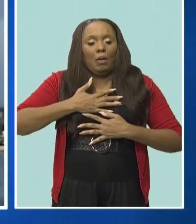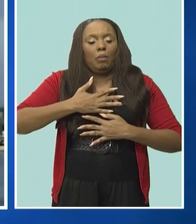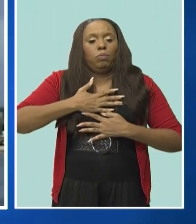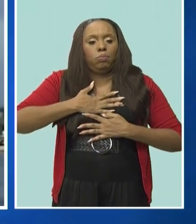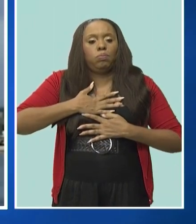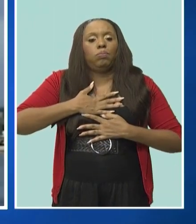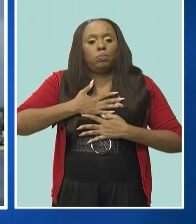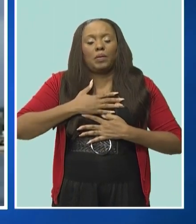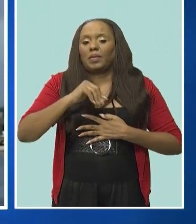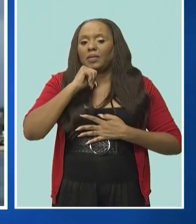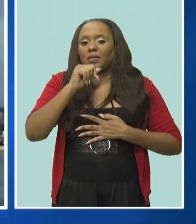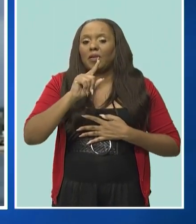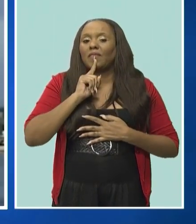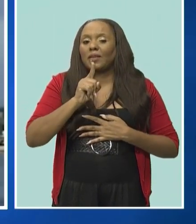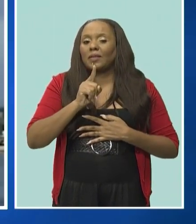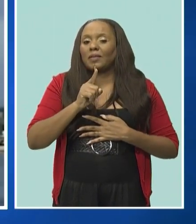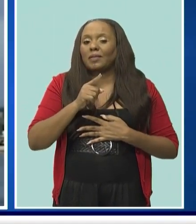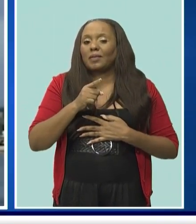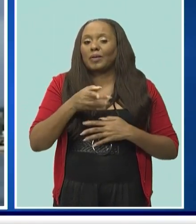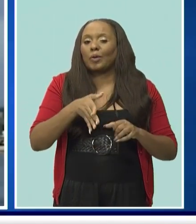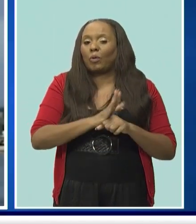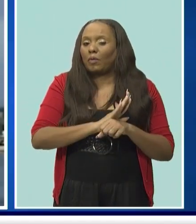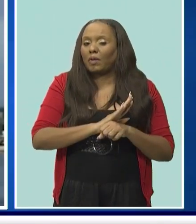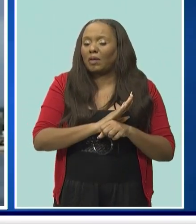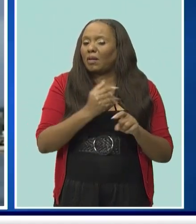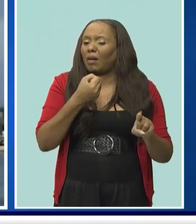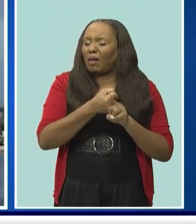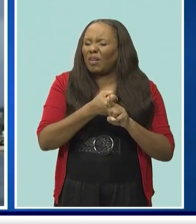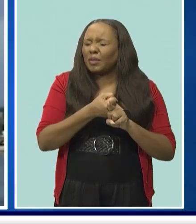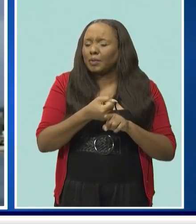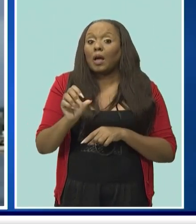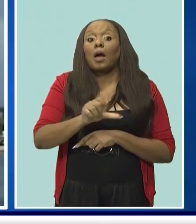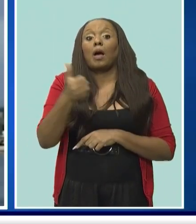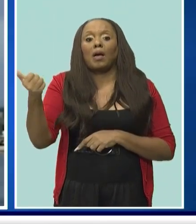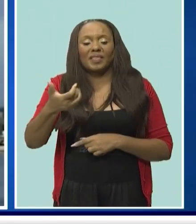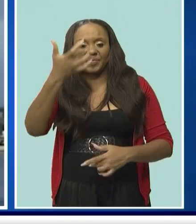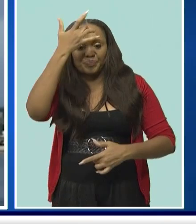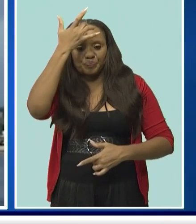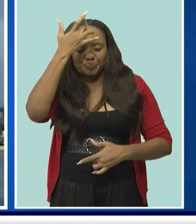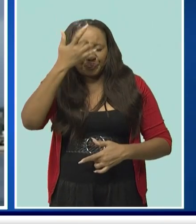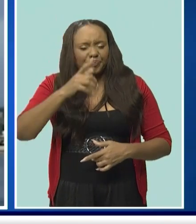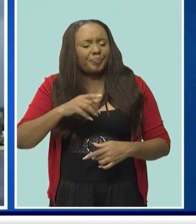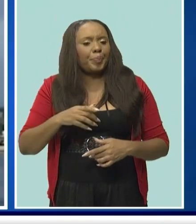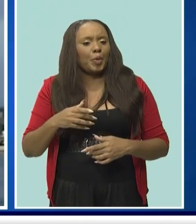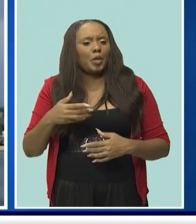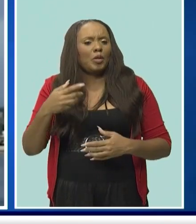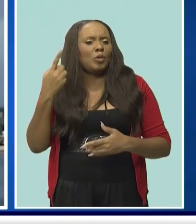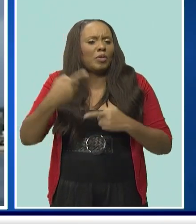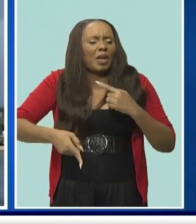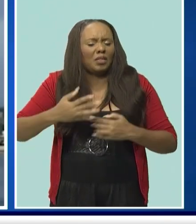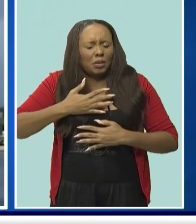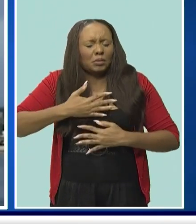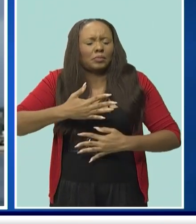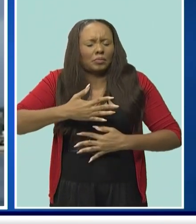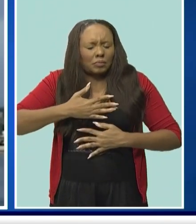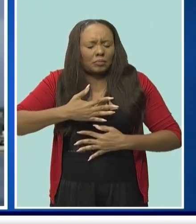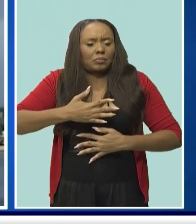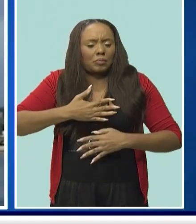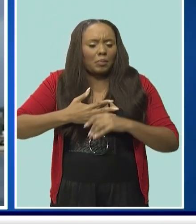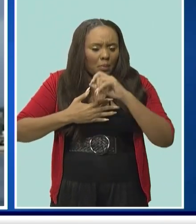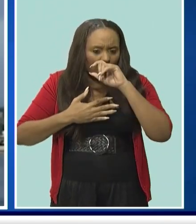it's not usually caused by COVID. There are other viruses that have been circulating that have been